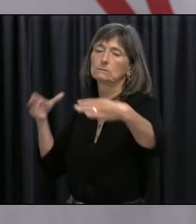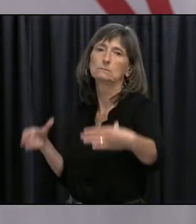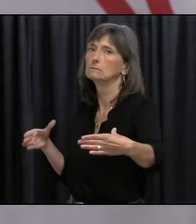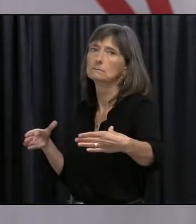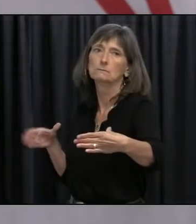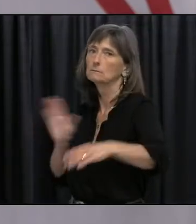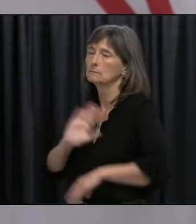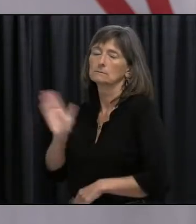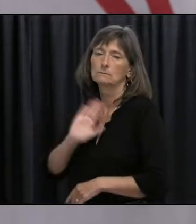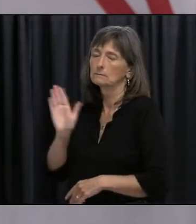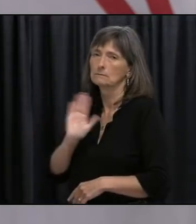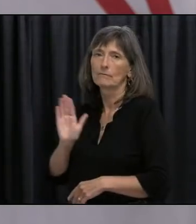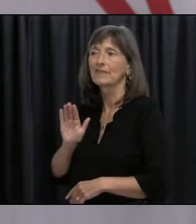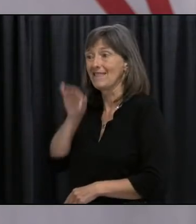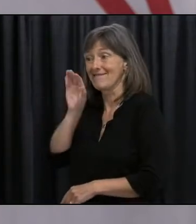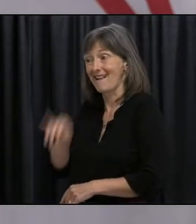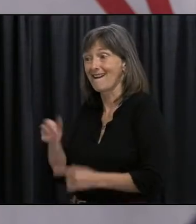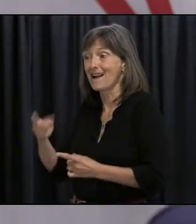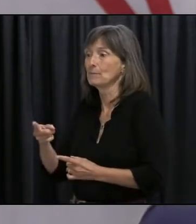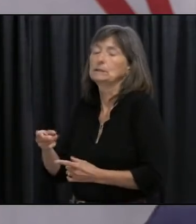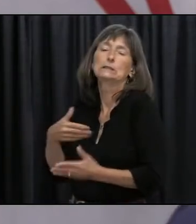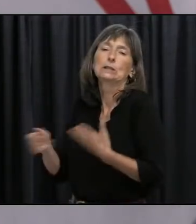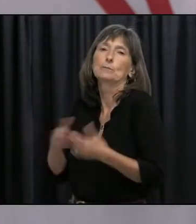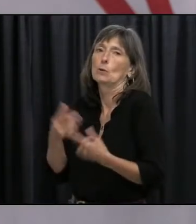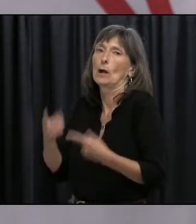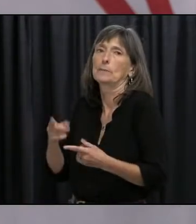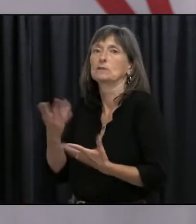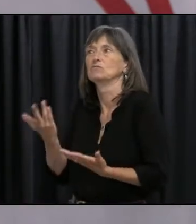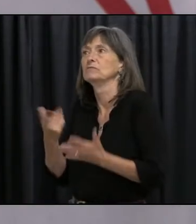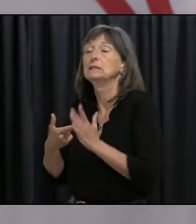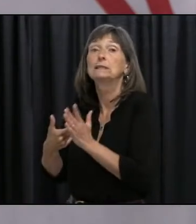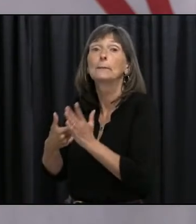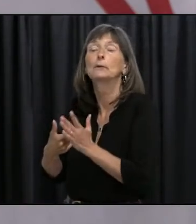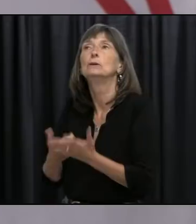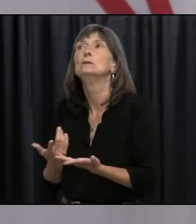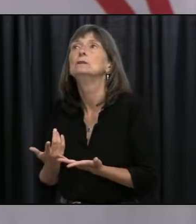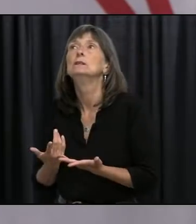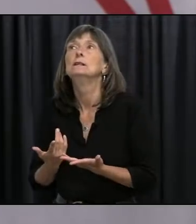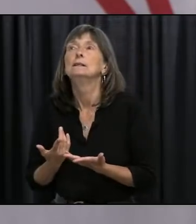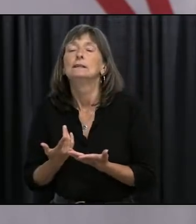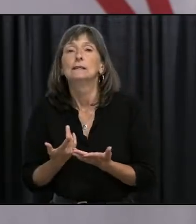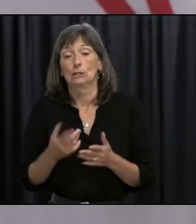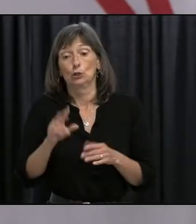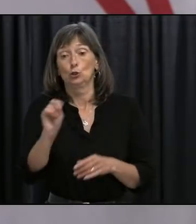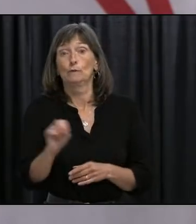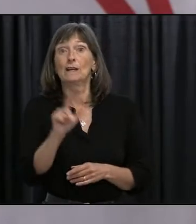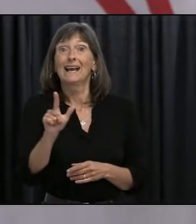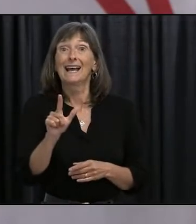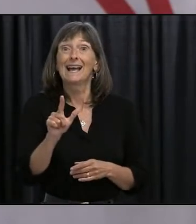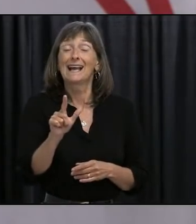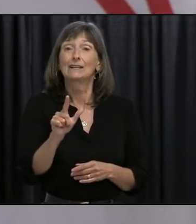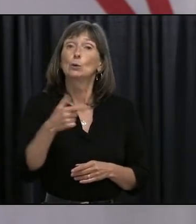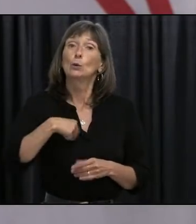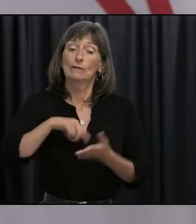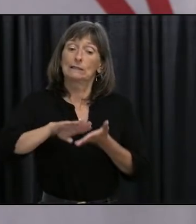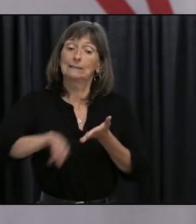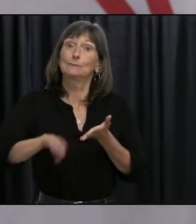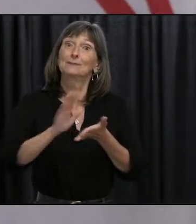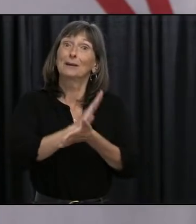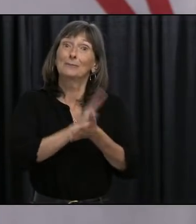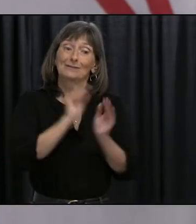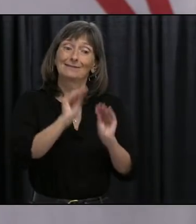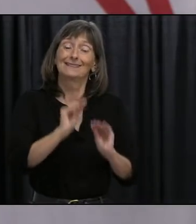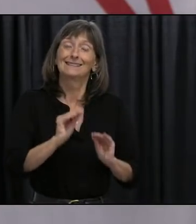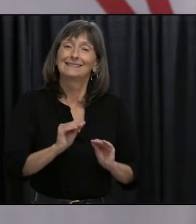at all. This would have occurred, as an example, with exemption orders in Newfoundland and Labrador, we're over 9,000